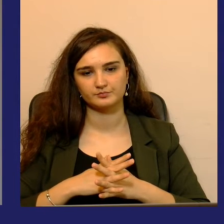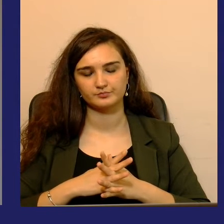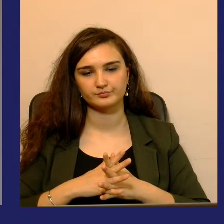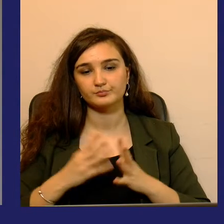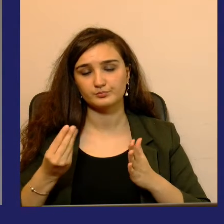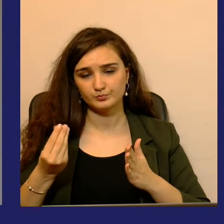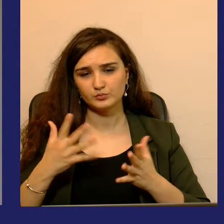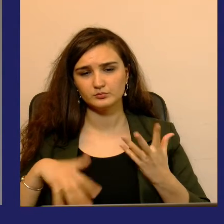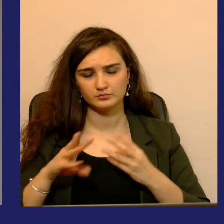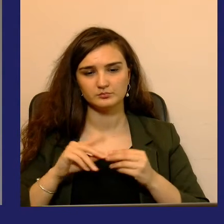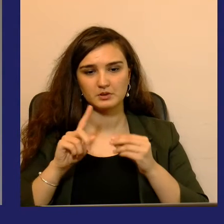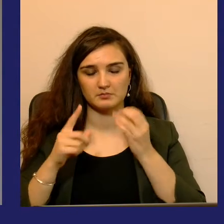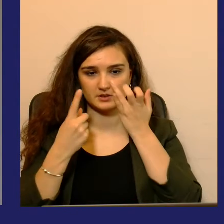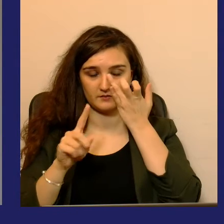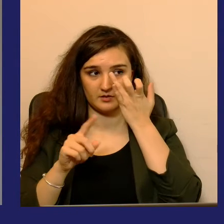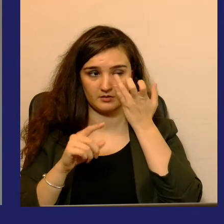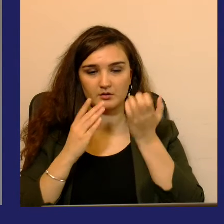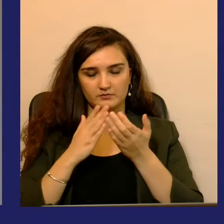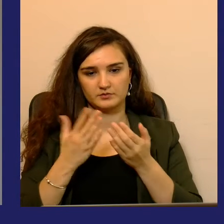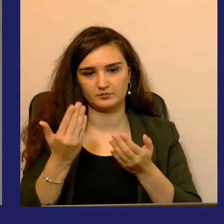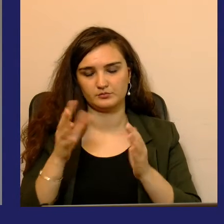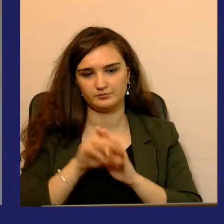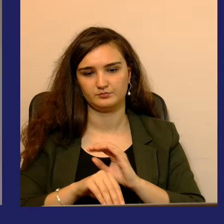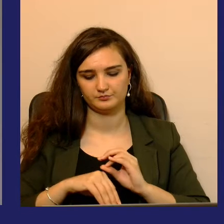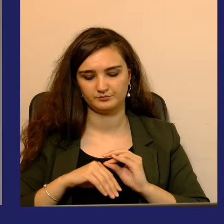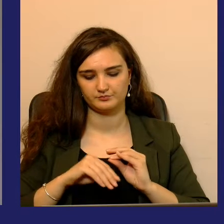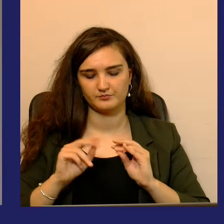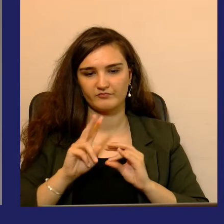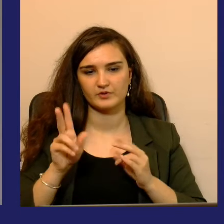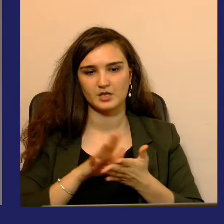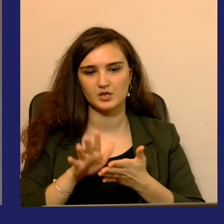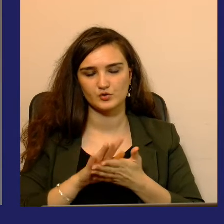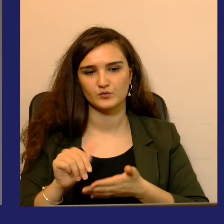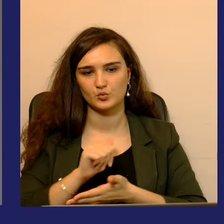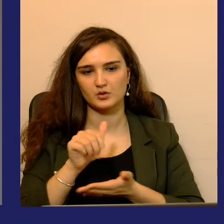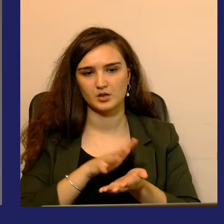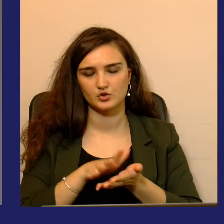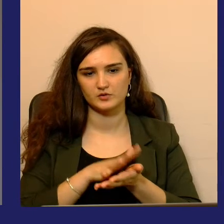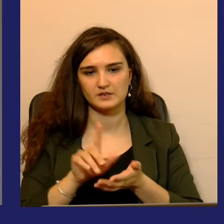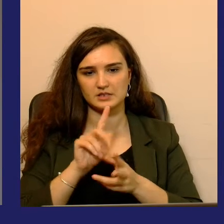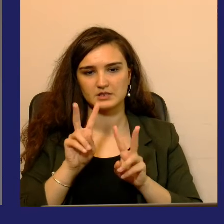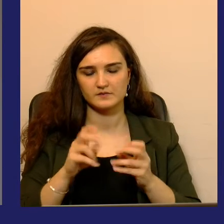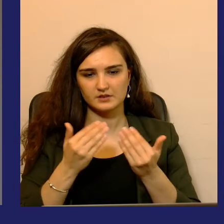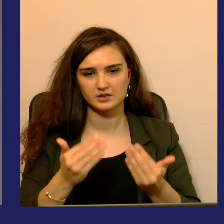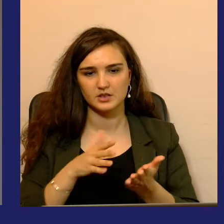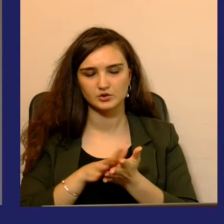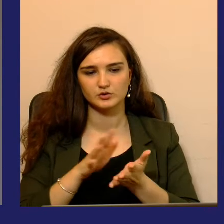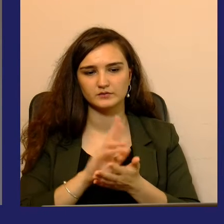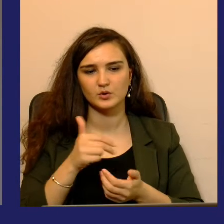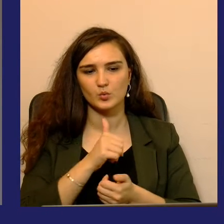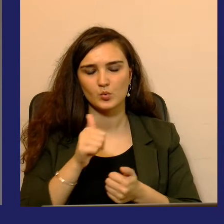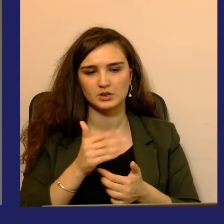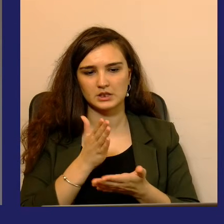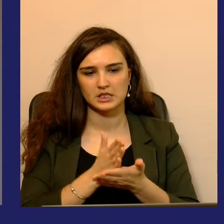aspects of that. So how it is spent, when it is spent, and even how it's allocated from the central level to